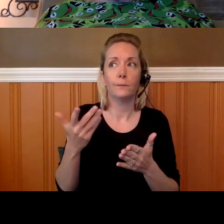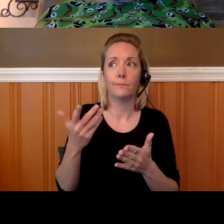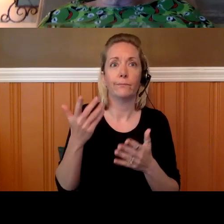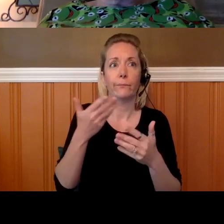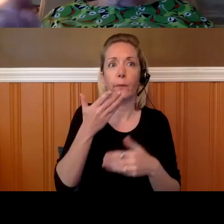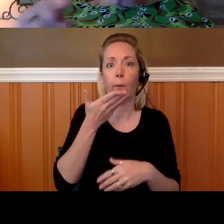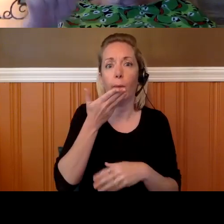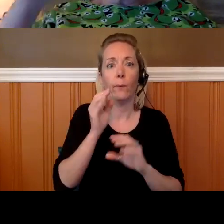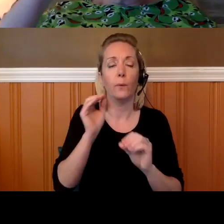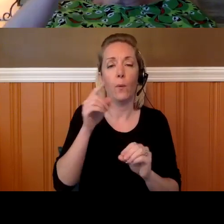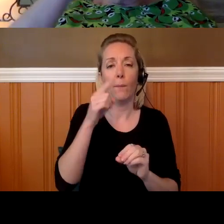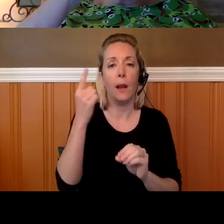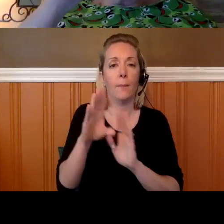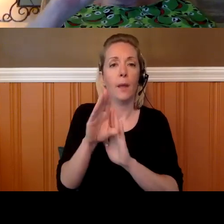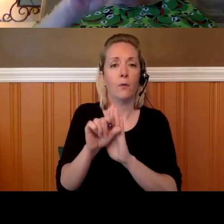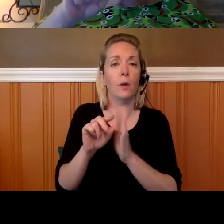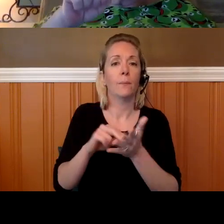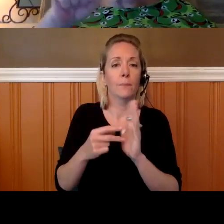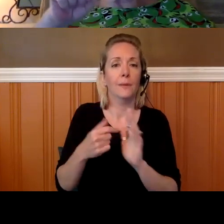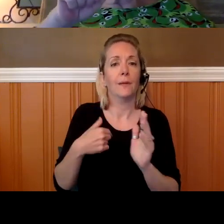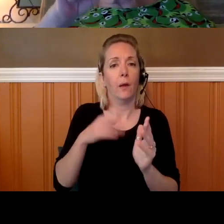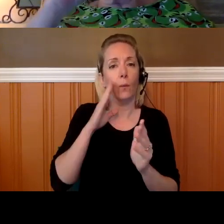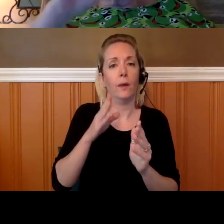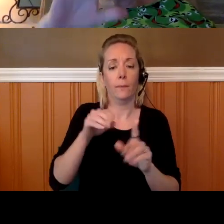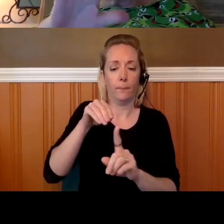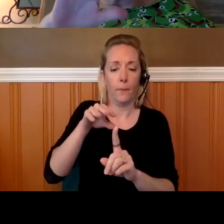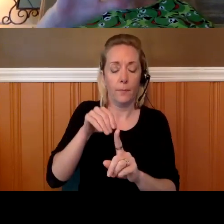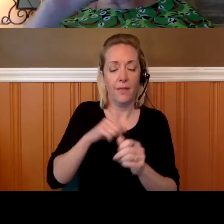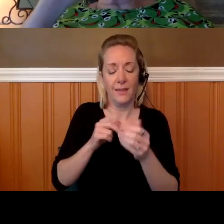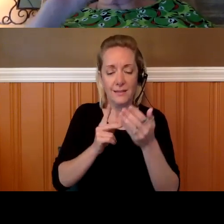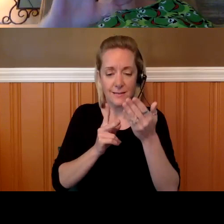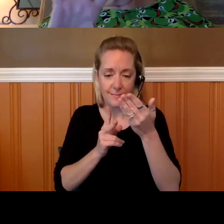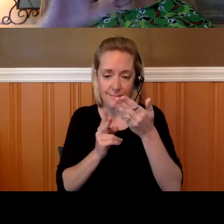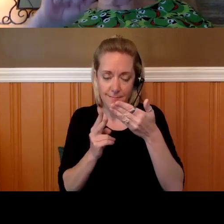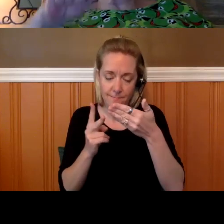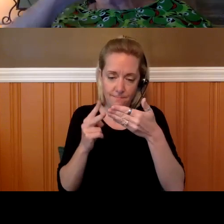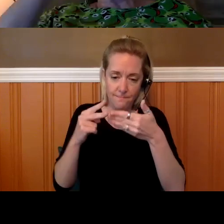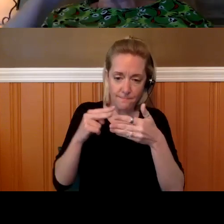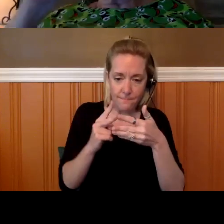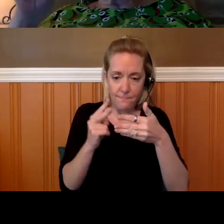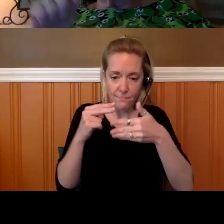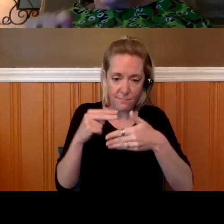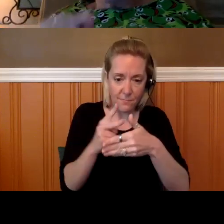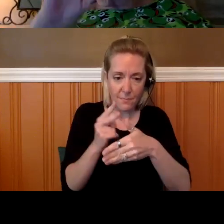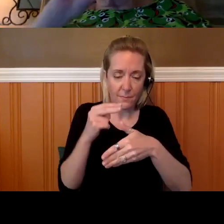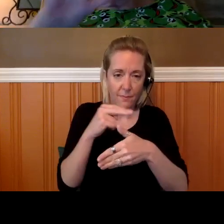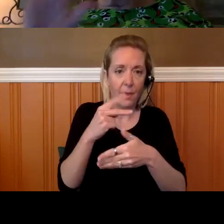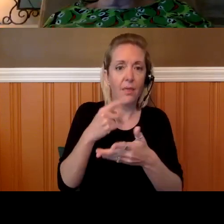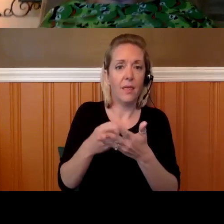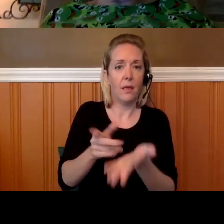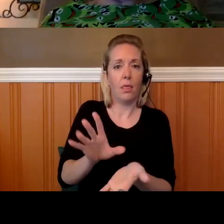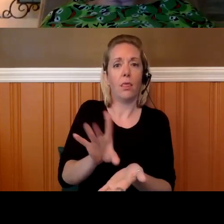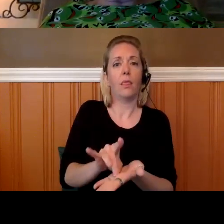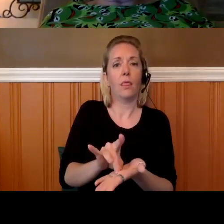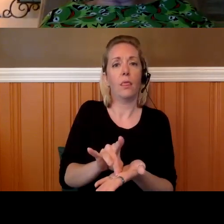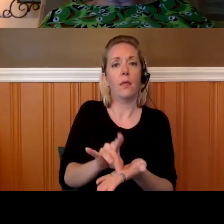will end up cutting out, literally taking a photo, printing it, cutting it out, and mounting it on something